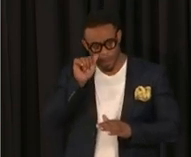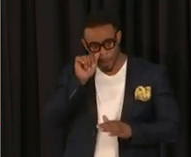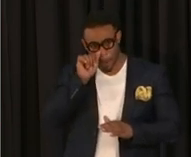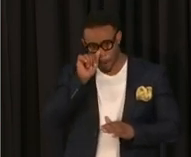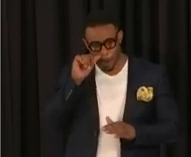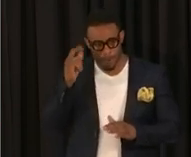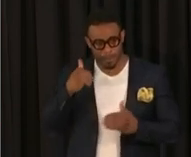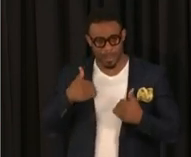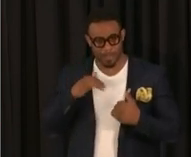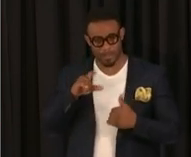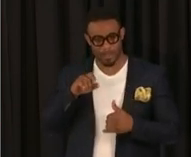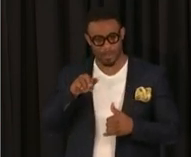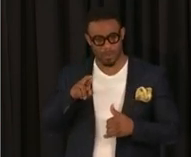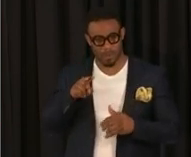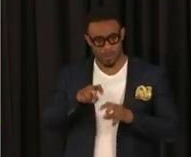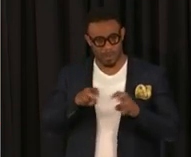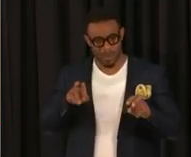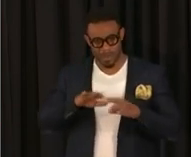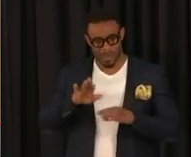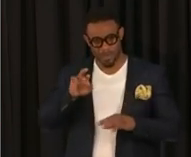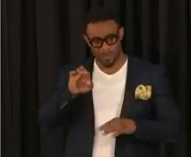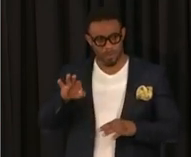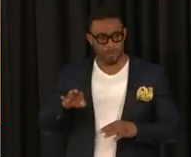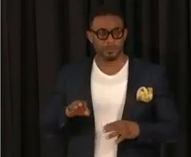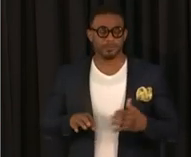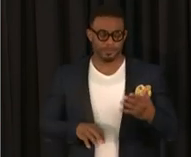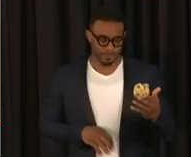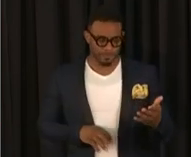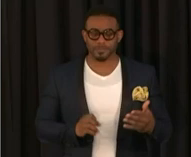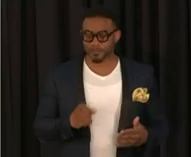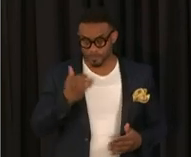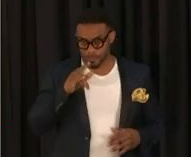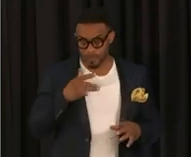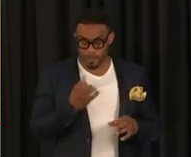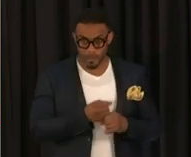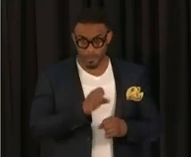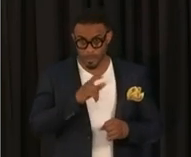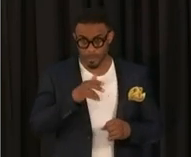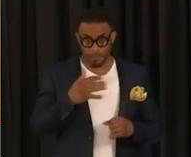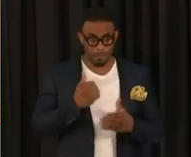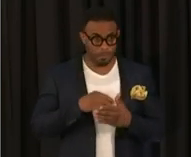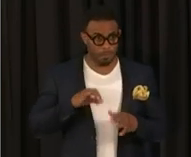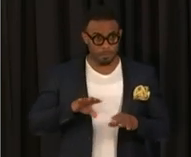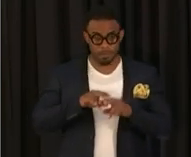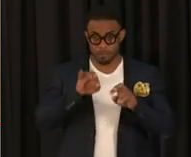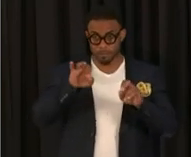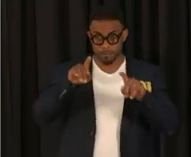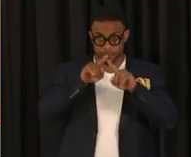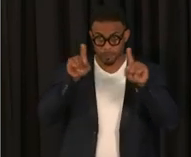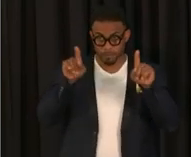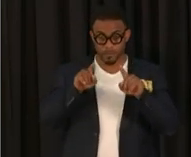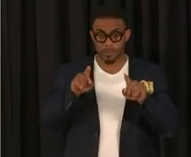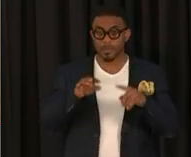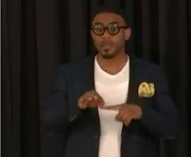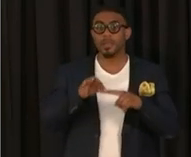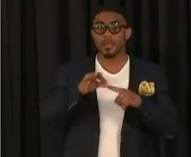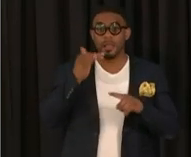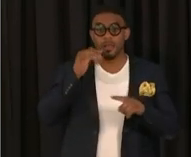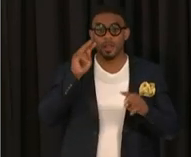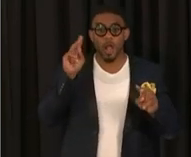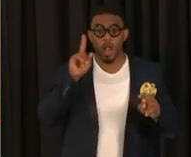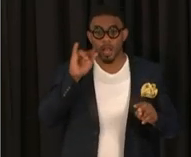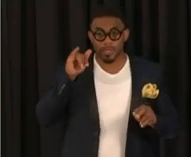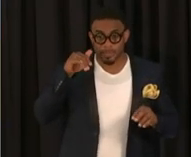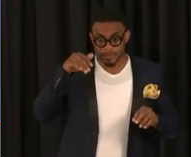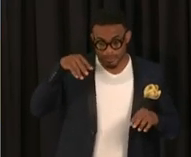say, for him to have that solar panel on his roof. So if you can get solar panels on your roof, and especially if